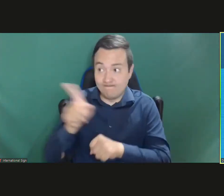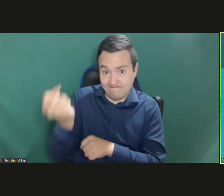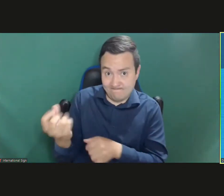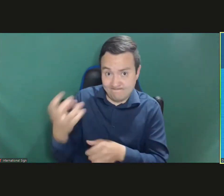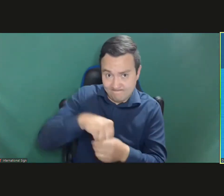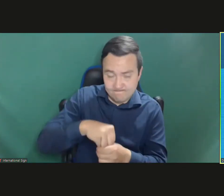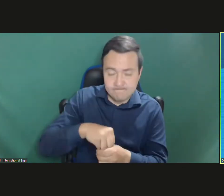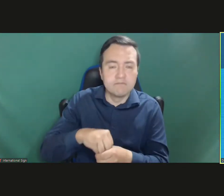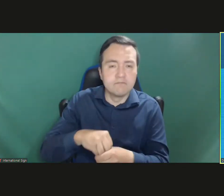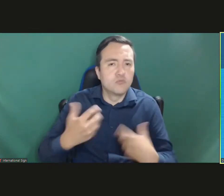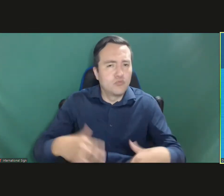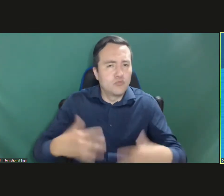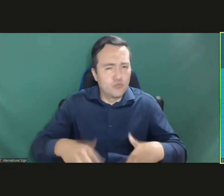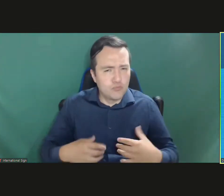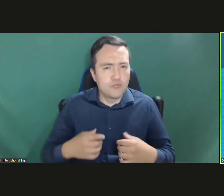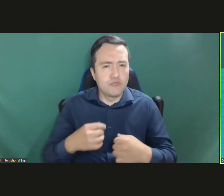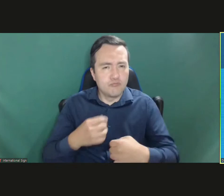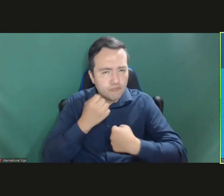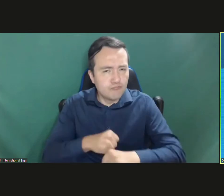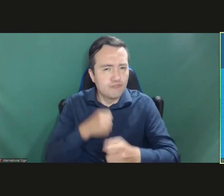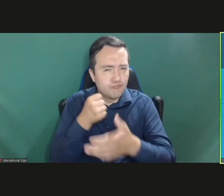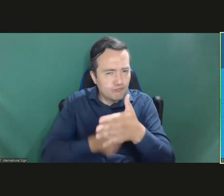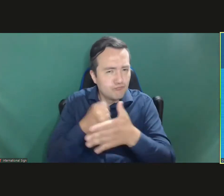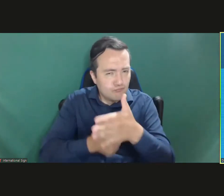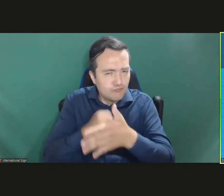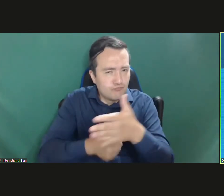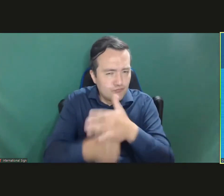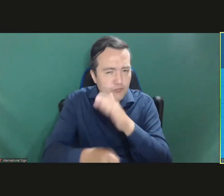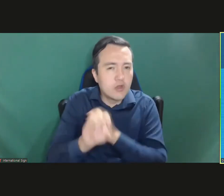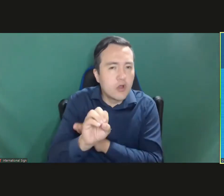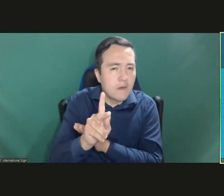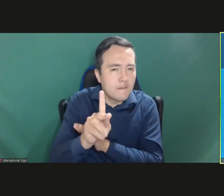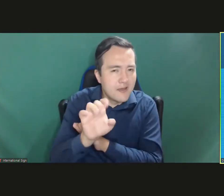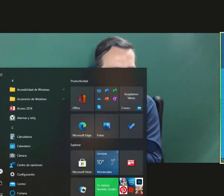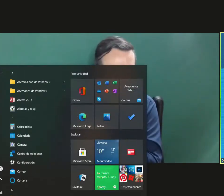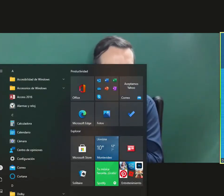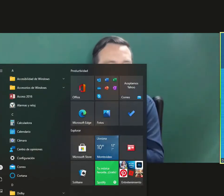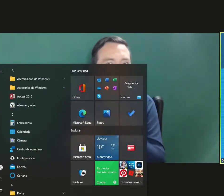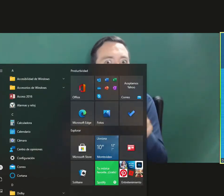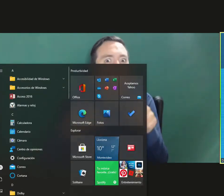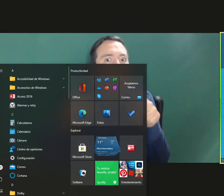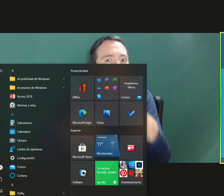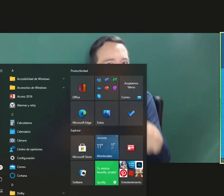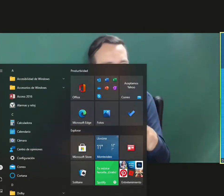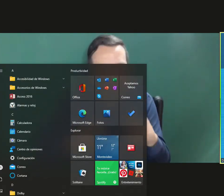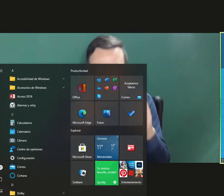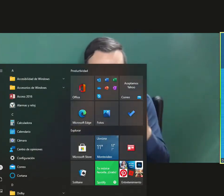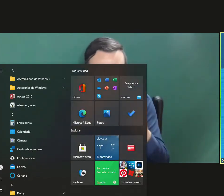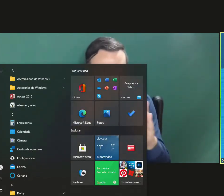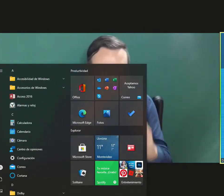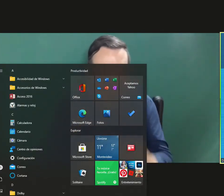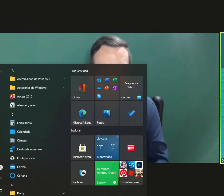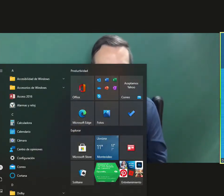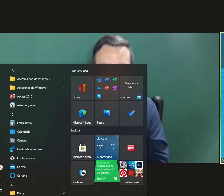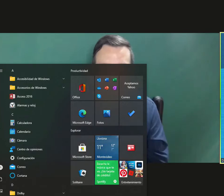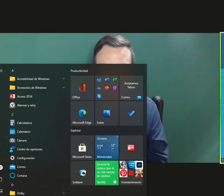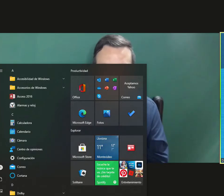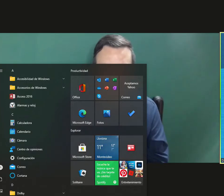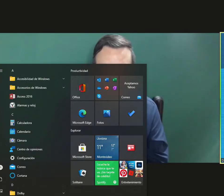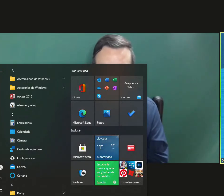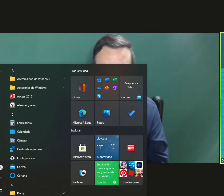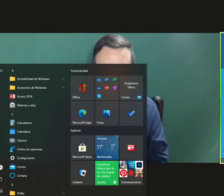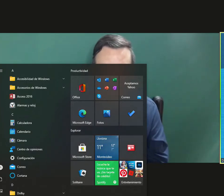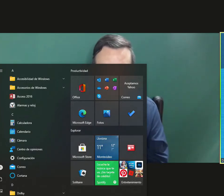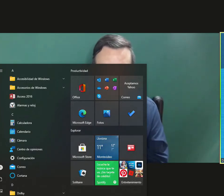as part of this, he's part of the team that provides weekly media briefings. As Dr. Barbosa has not been able to be with us today,